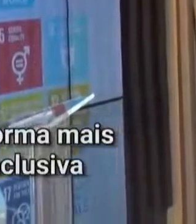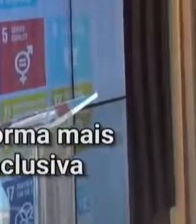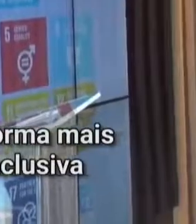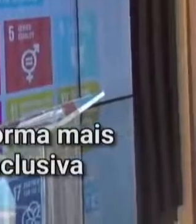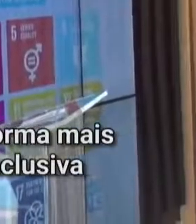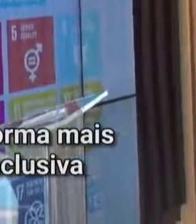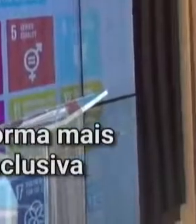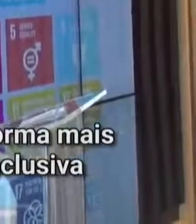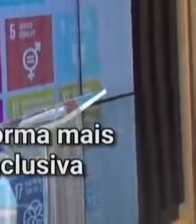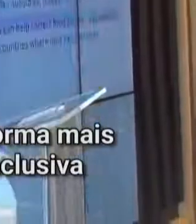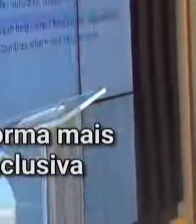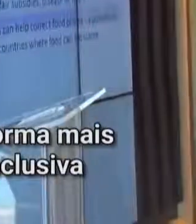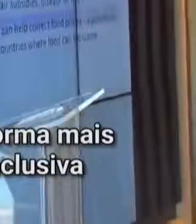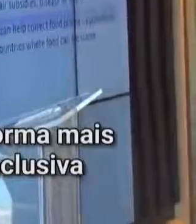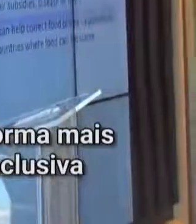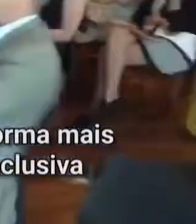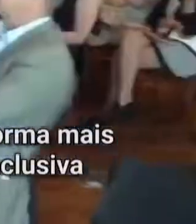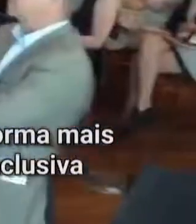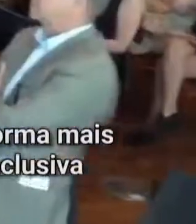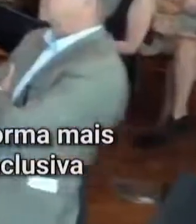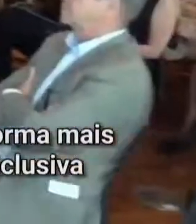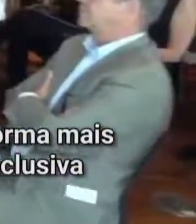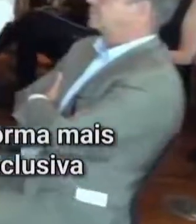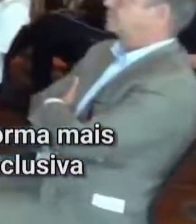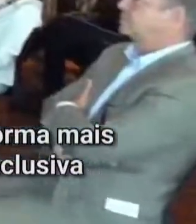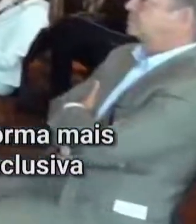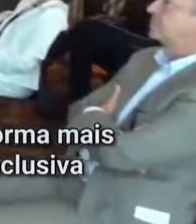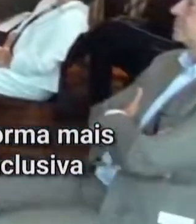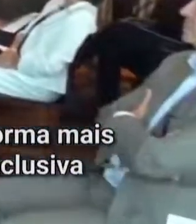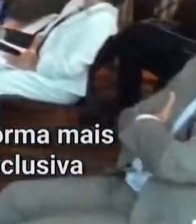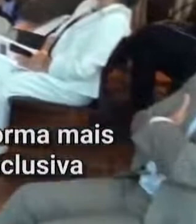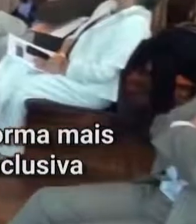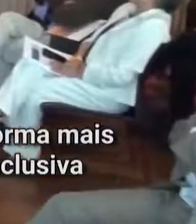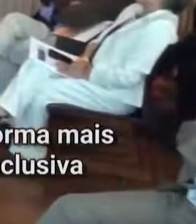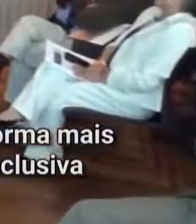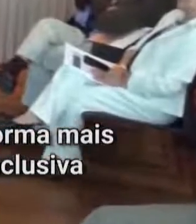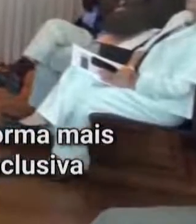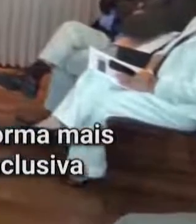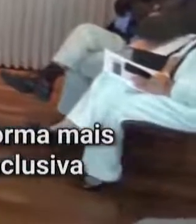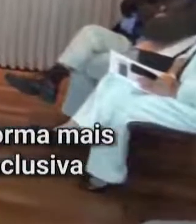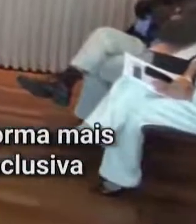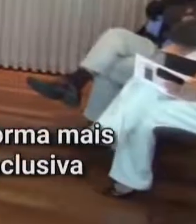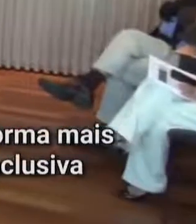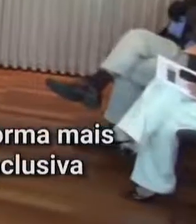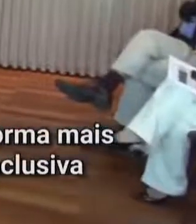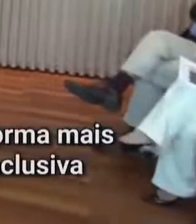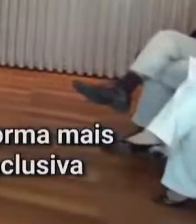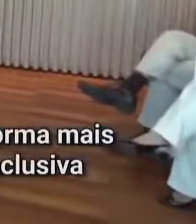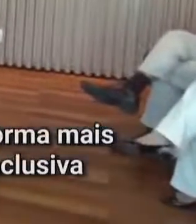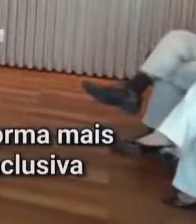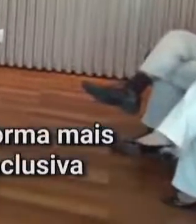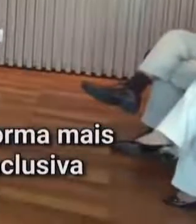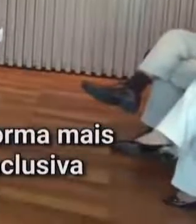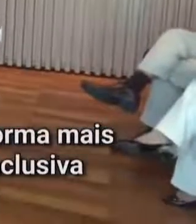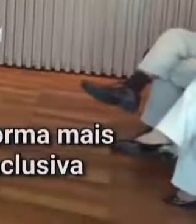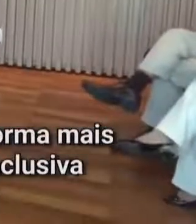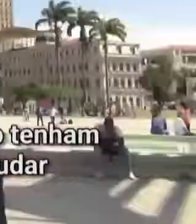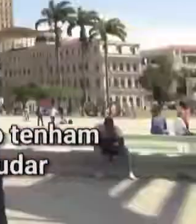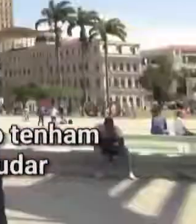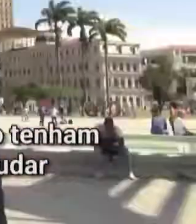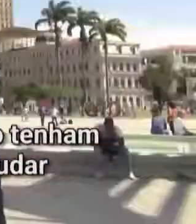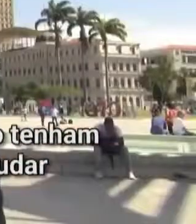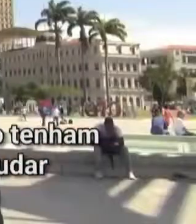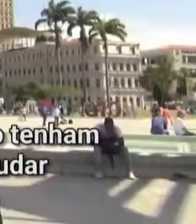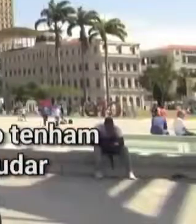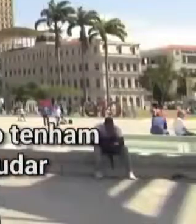done in the most open way, and at the same time it should be done in a fashion that is most inclusive,